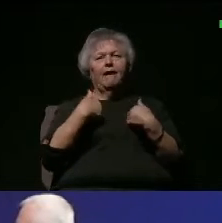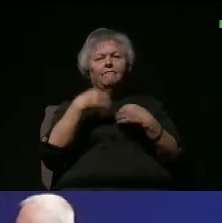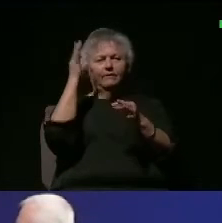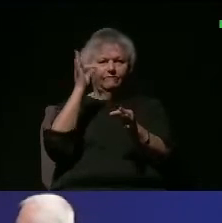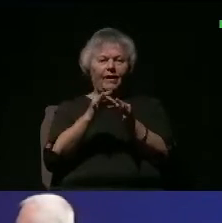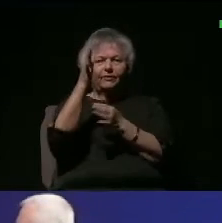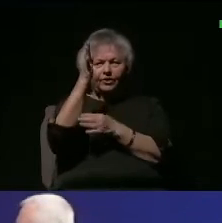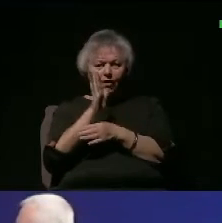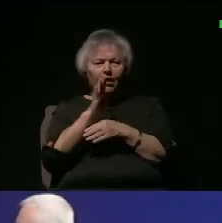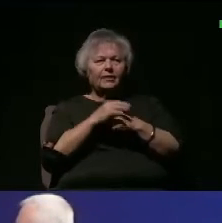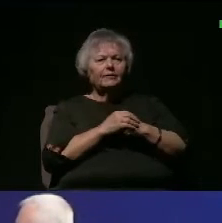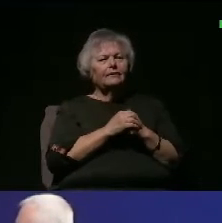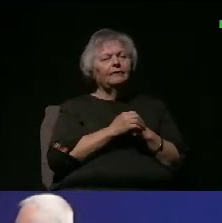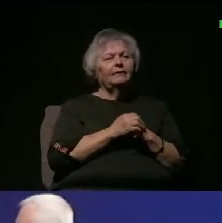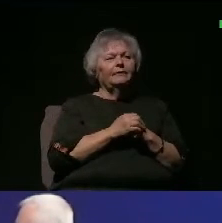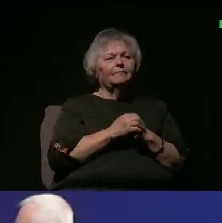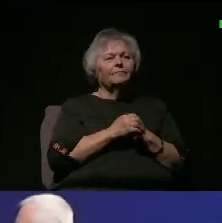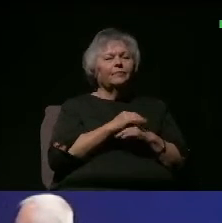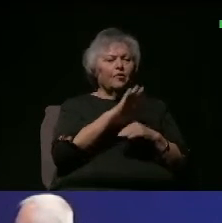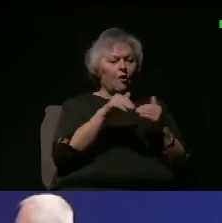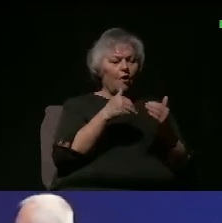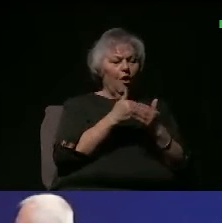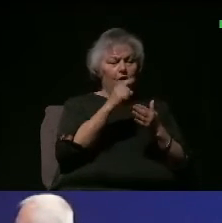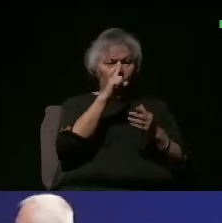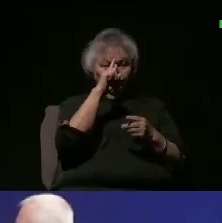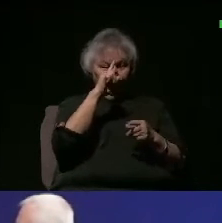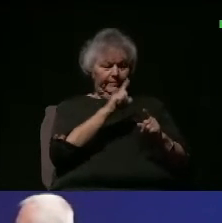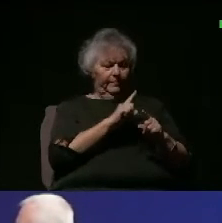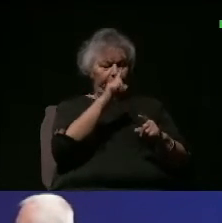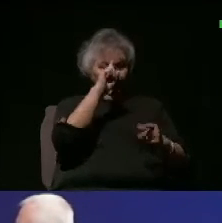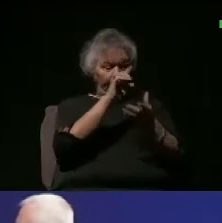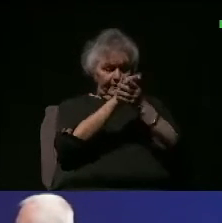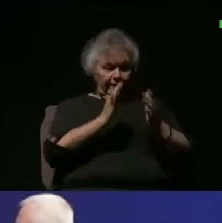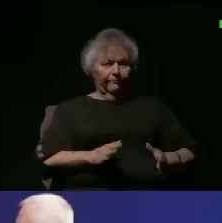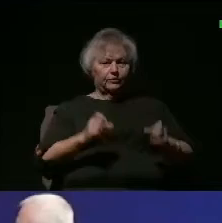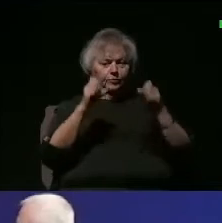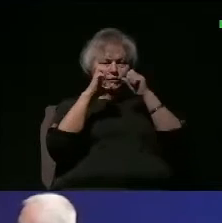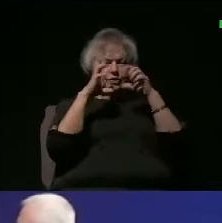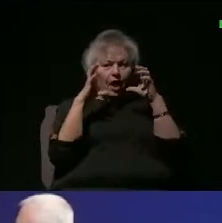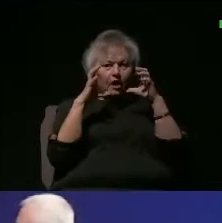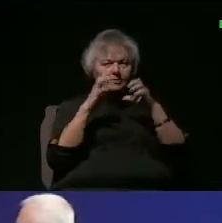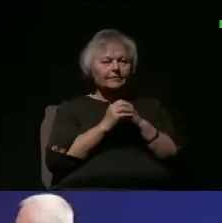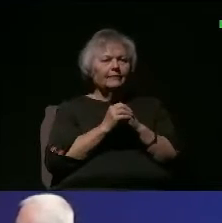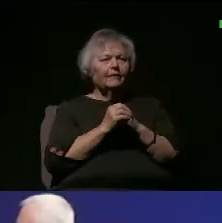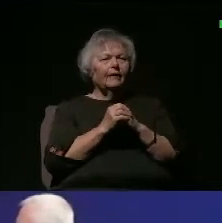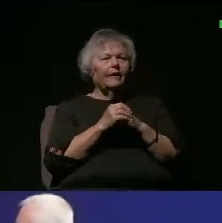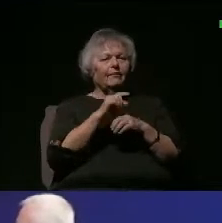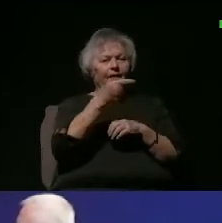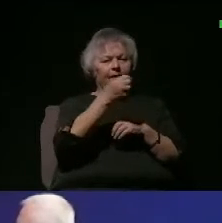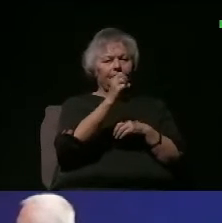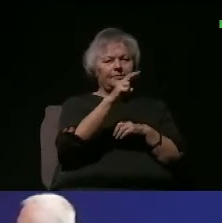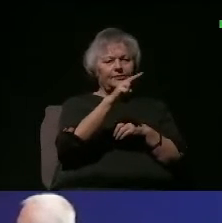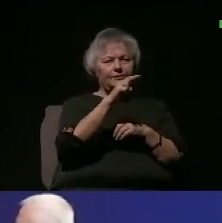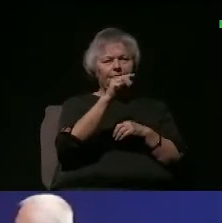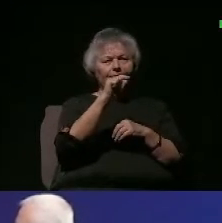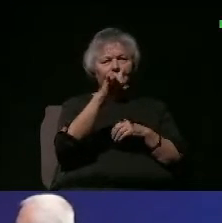believers who were there were shocked that God's Holy Spirit would come on even to the Gentiles. Even the Gentiles, that's right. Praise God, we were part of